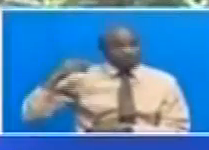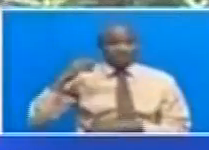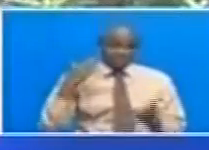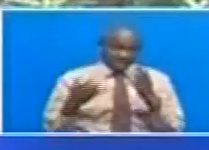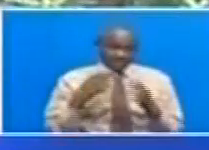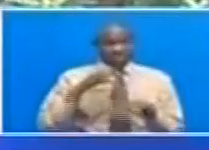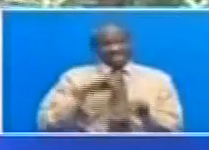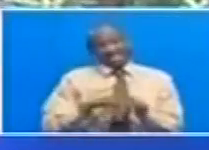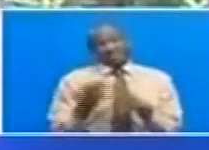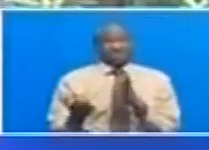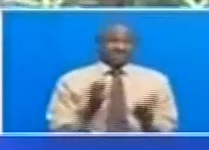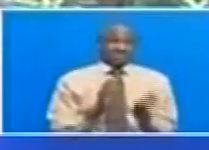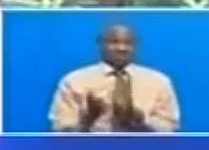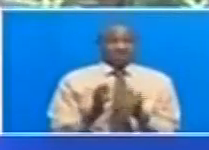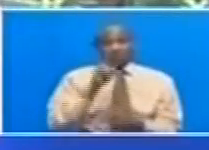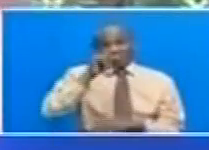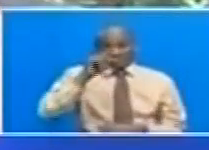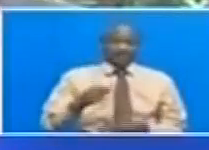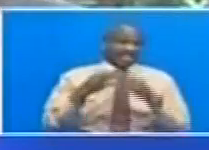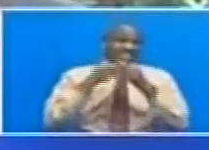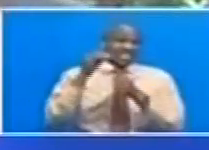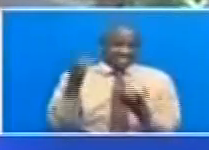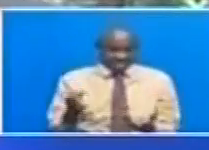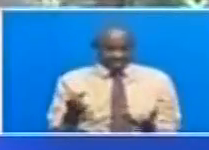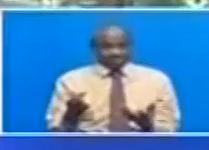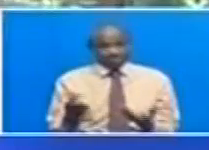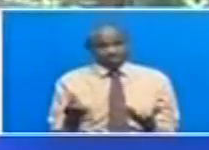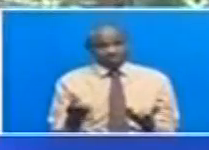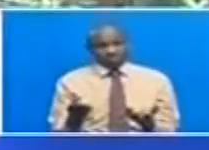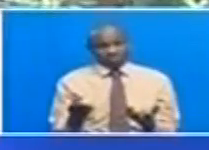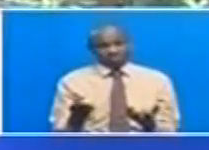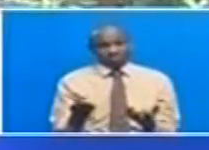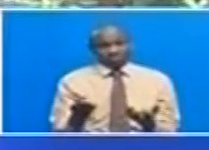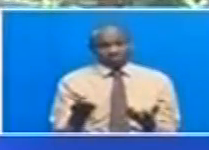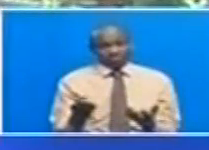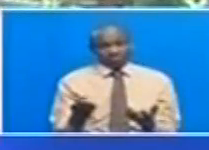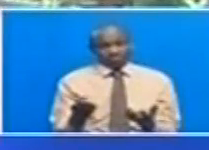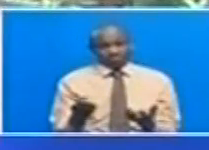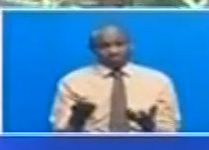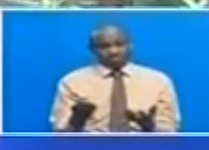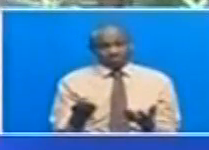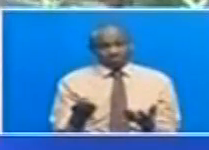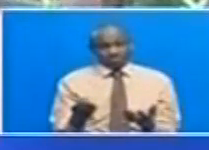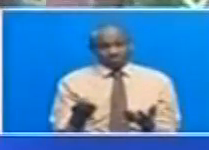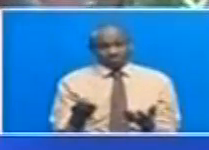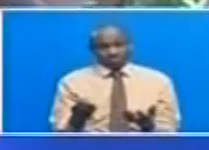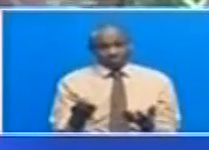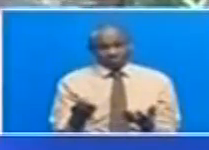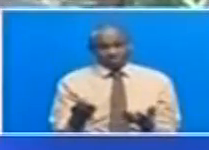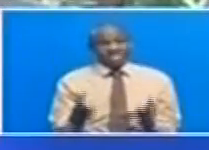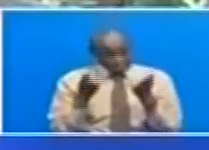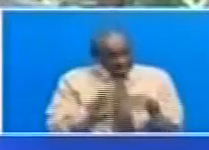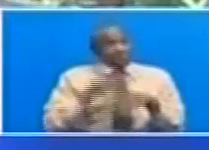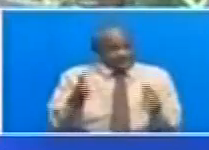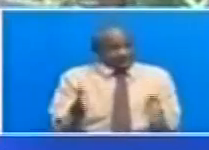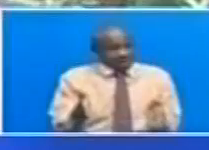tu fika ya around 1,800, 2,000. Na ukiona kwa wakati